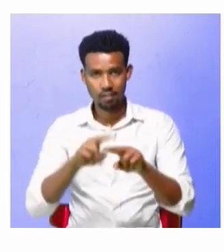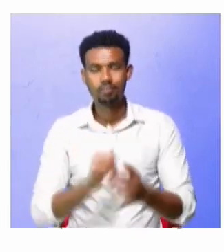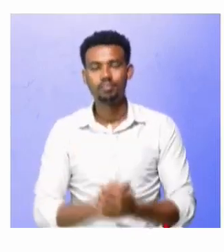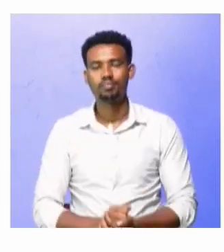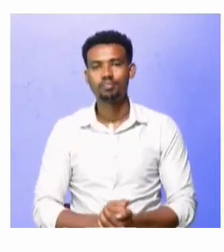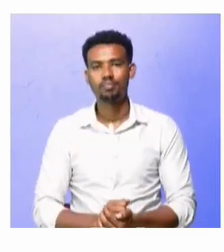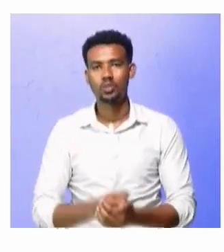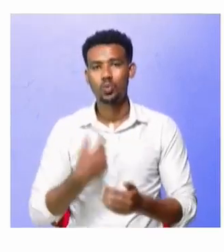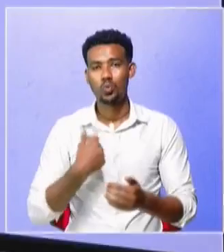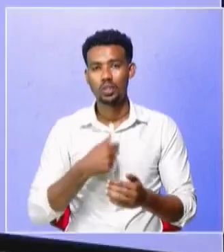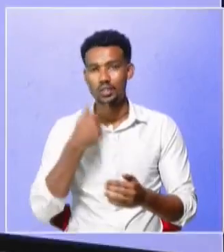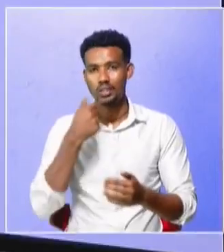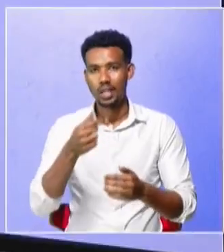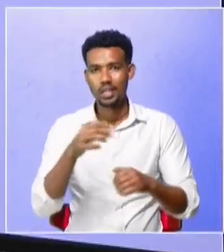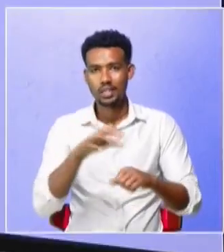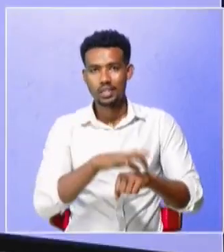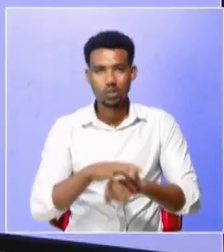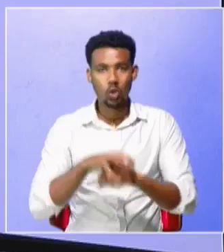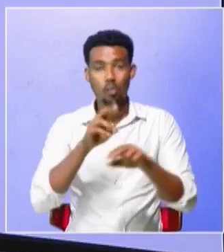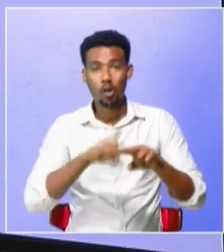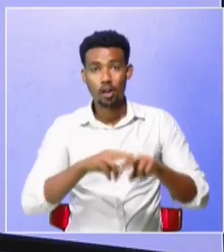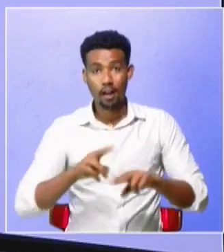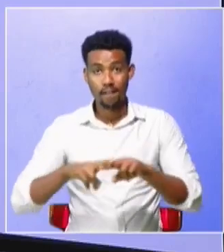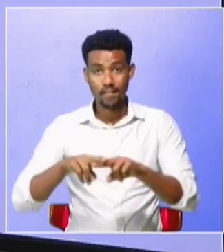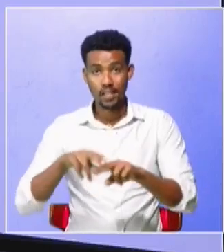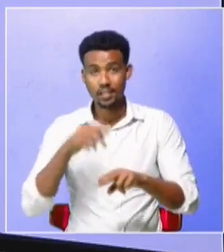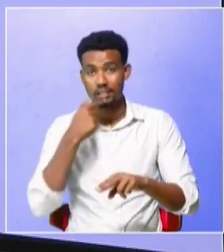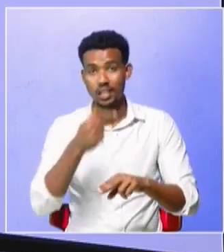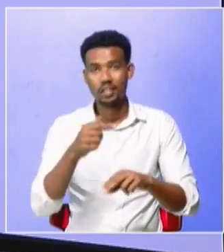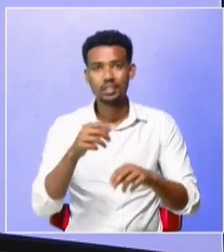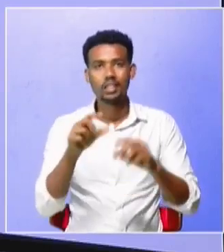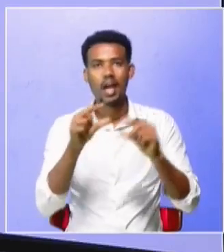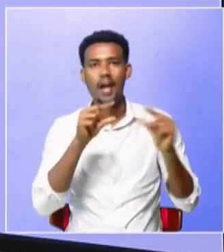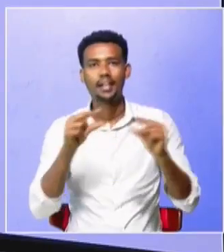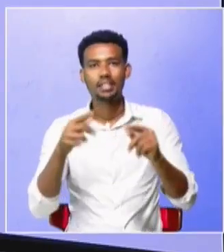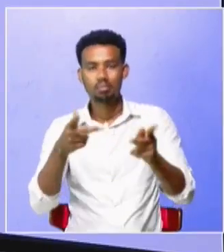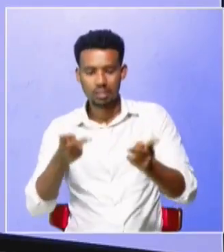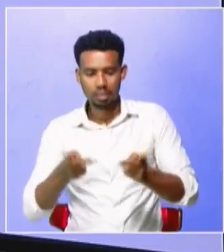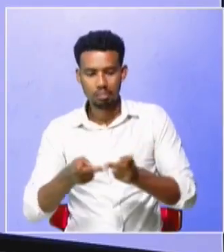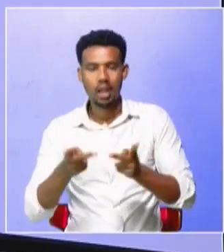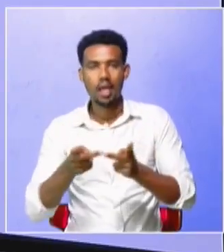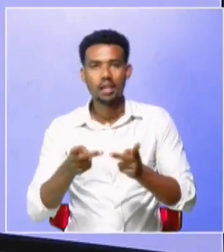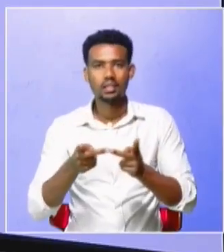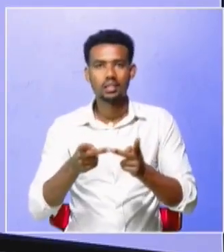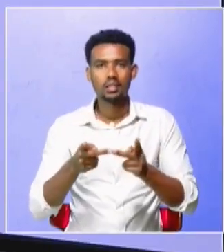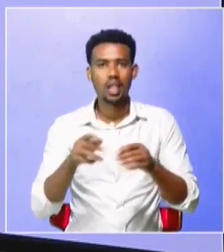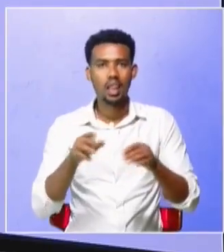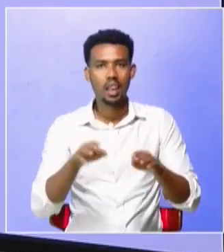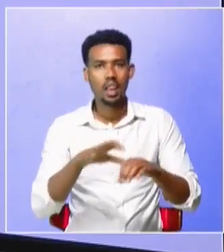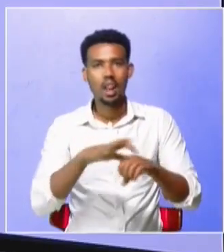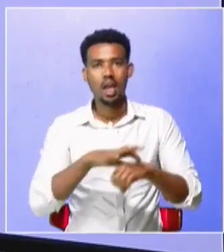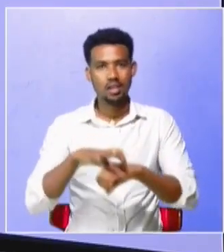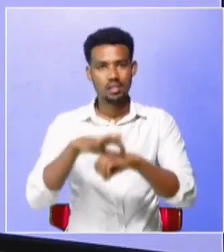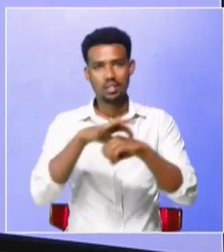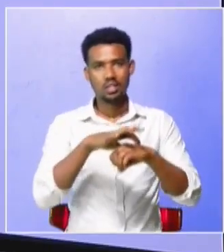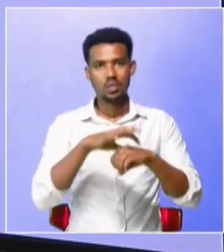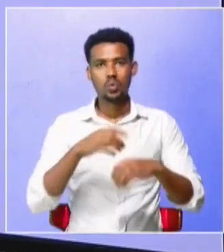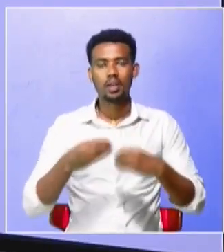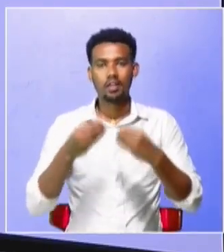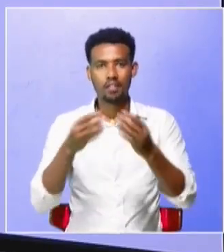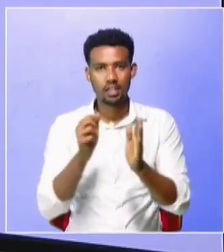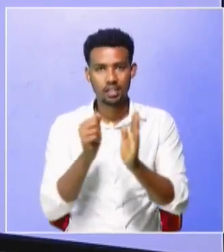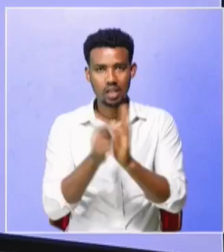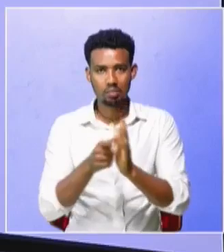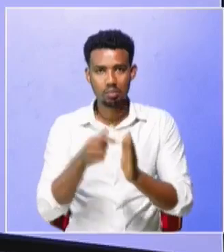We said topography is the arrangement or the placement of a land. And we gave examples